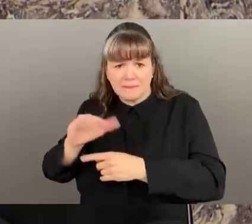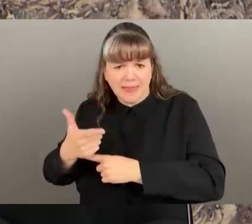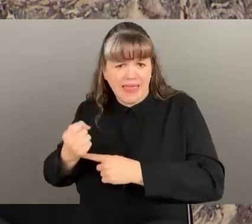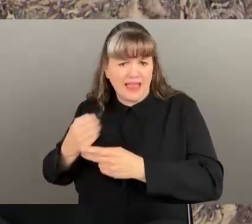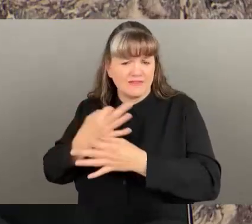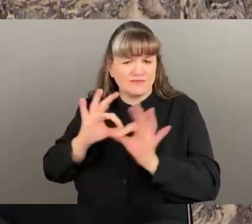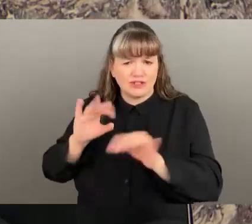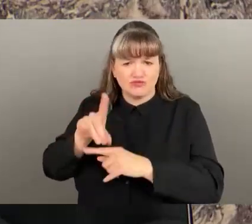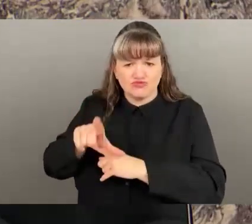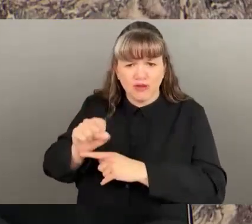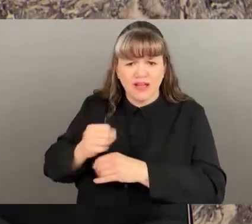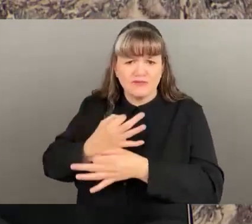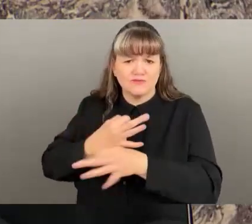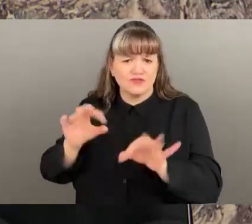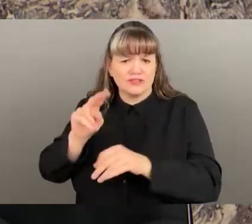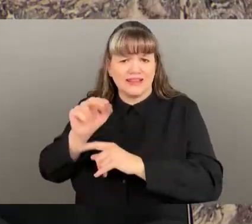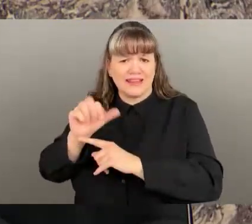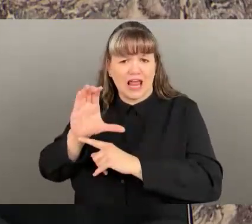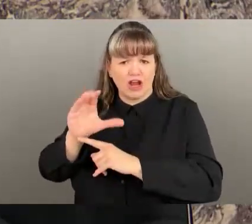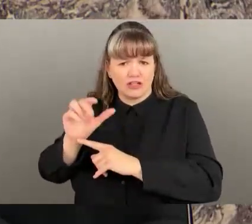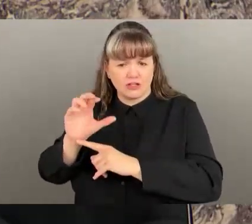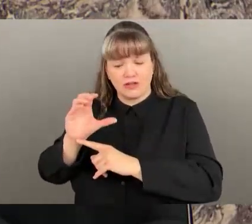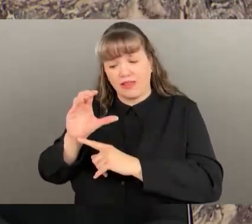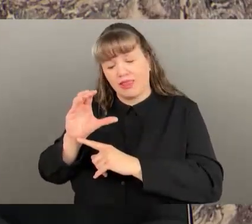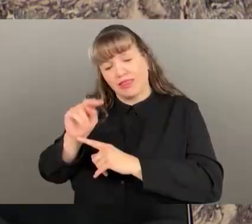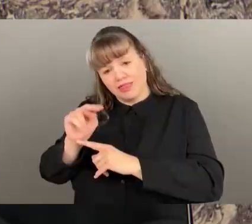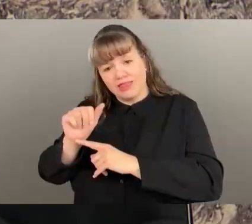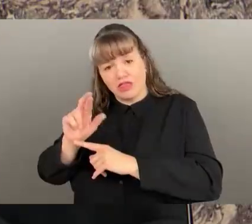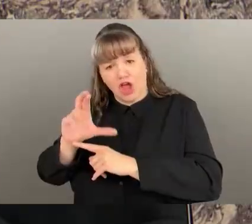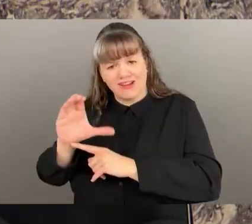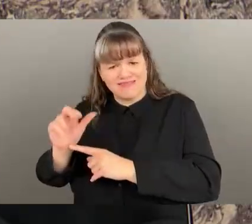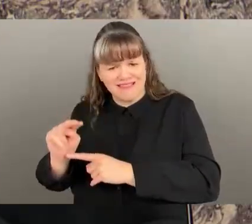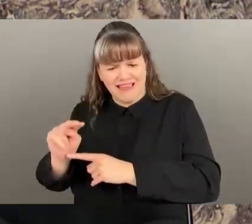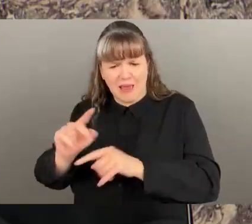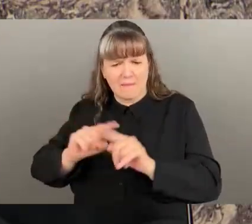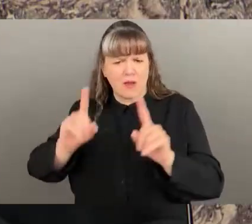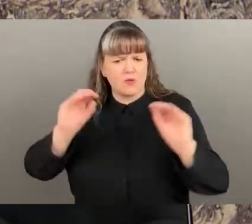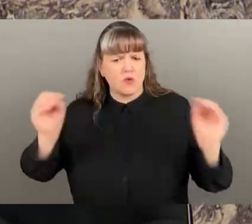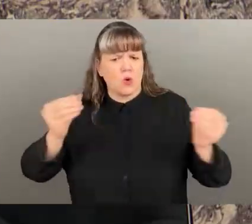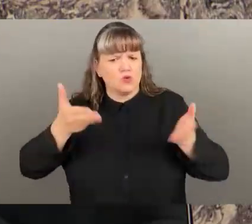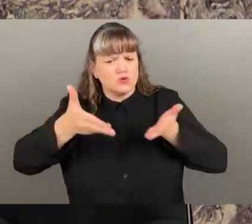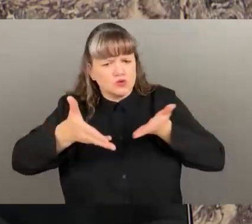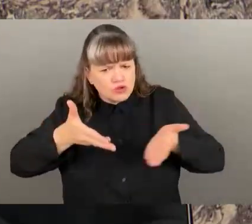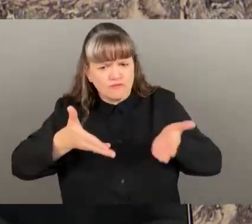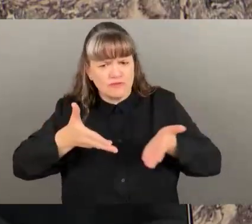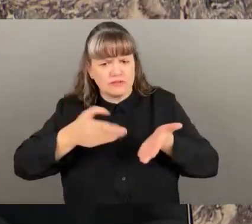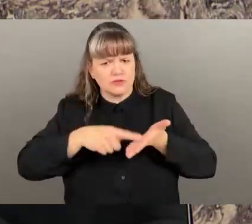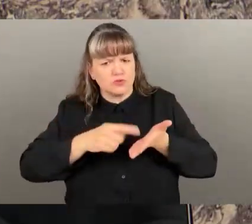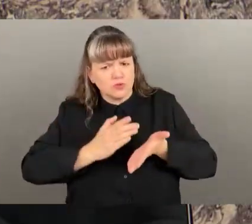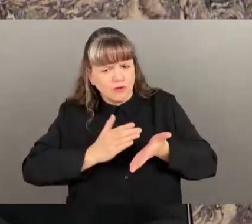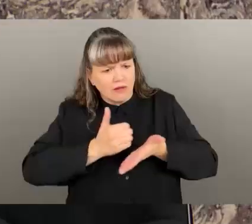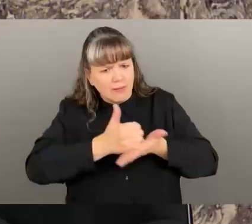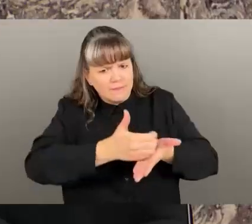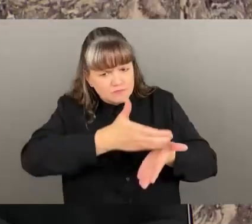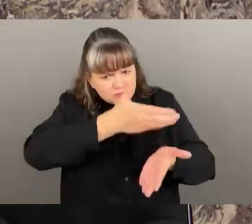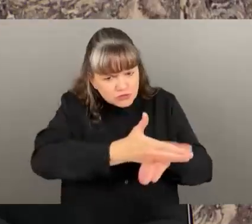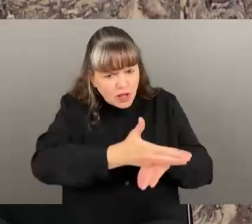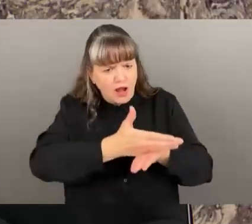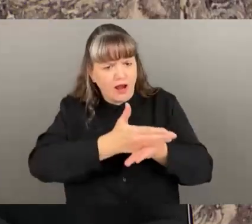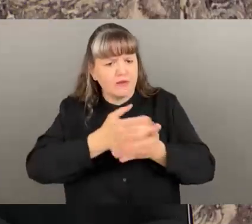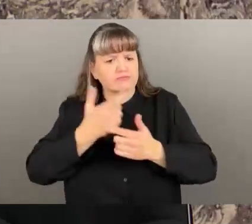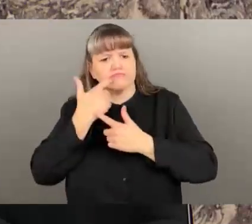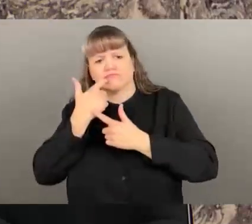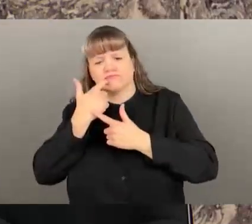being sober, and sent back to unsafe conditions where she relapsed. How does this government not see that their approach